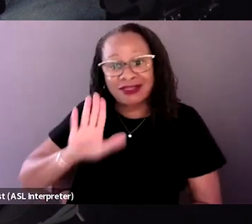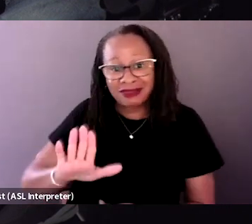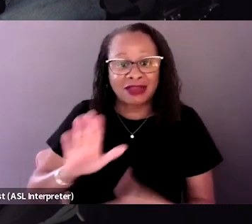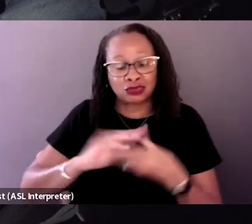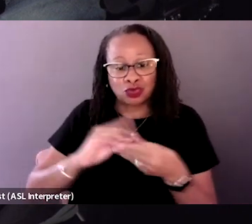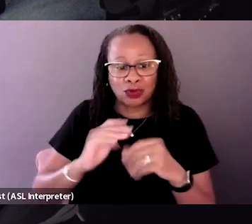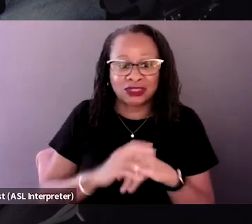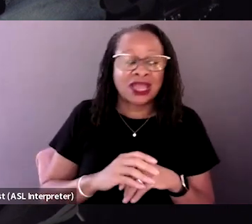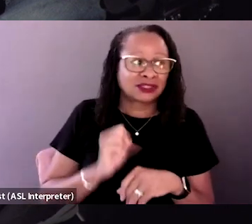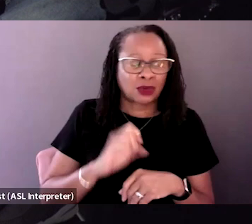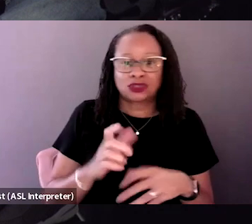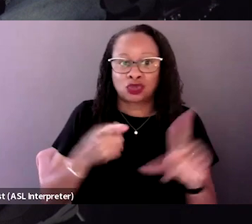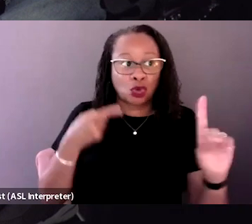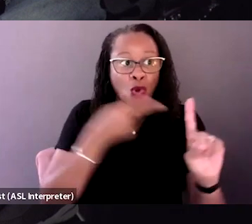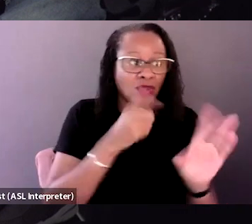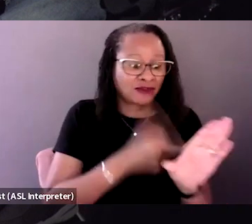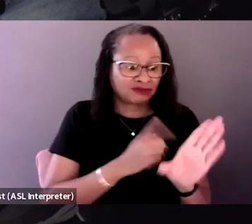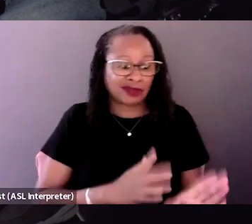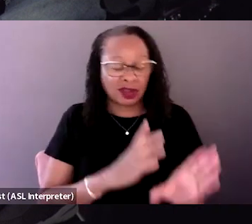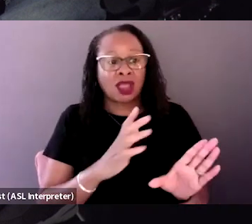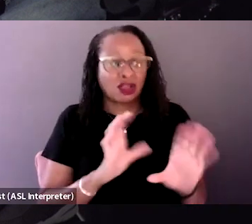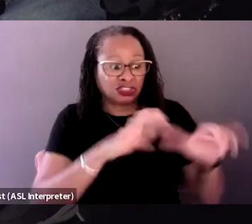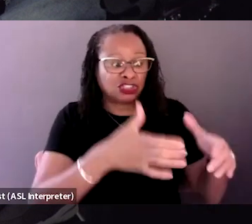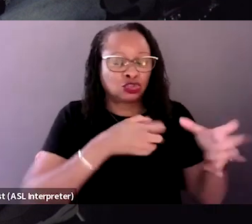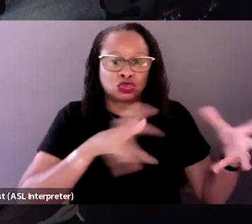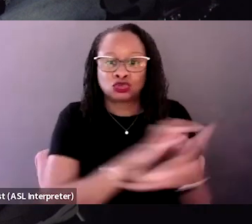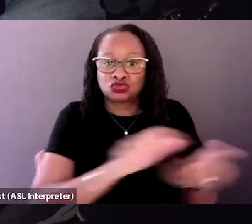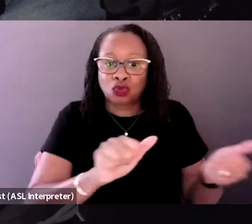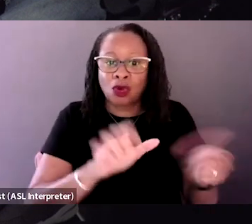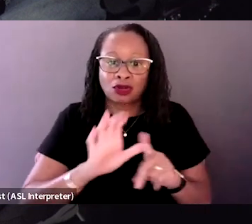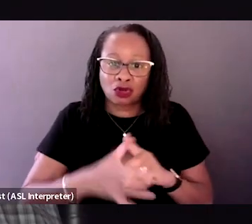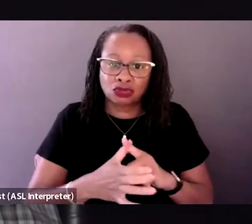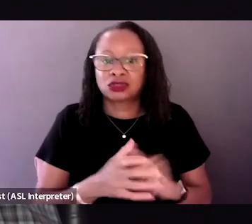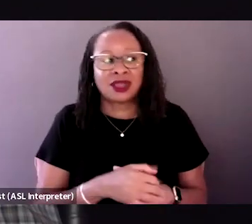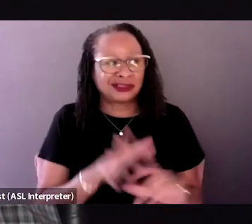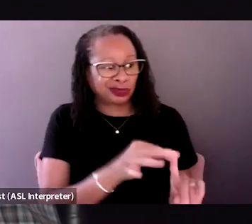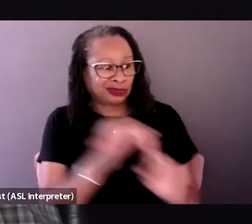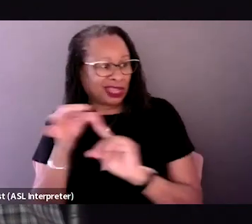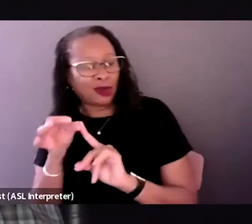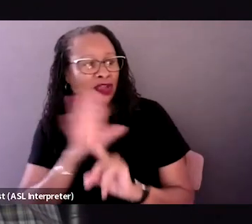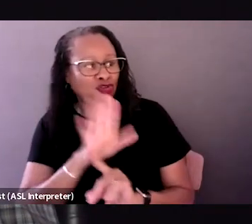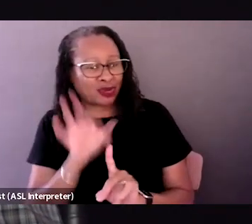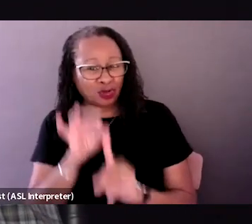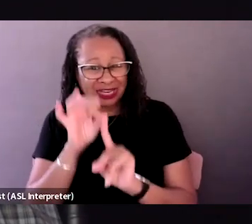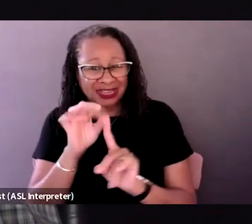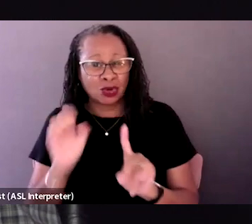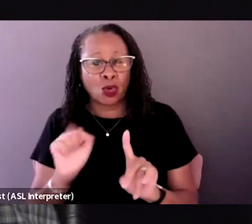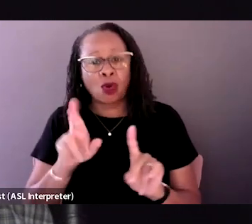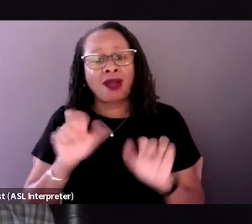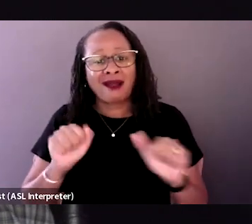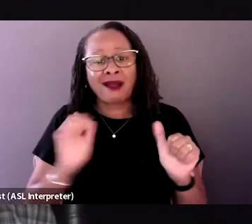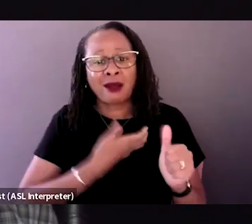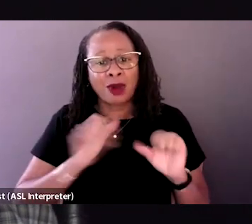of totalitarian regimes like Russia to destroy culture, to take away our uniqueness, our ability